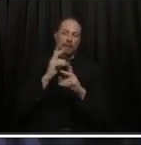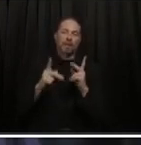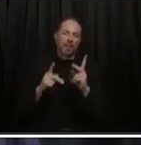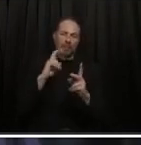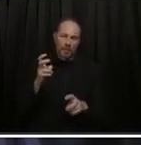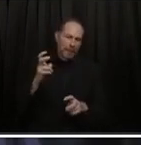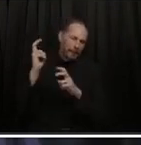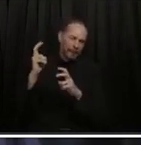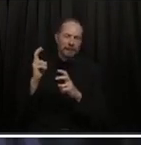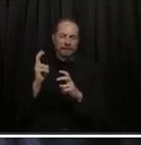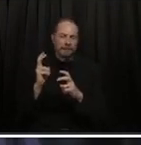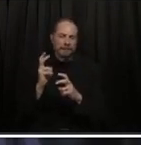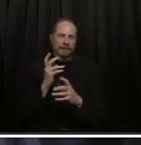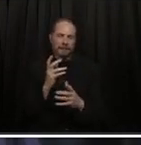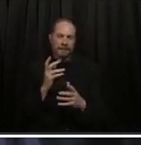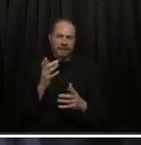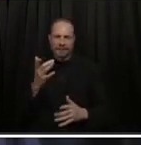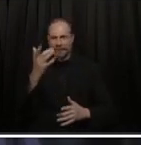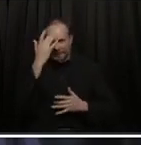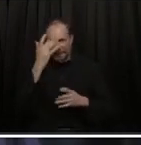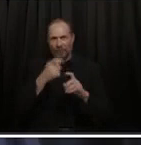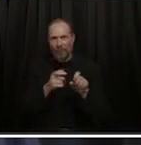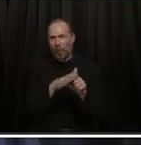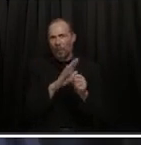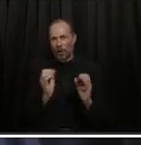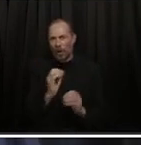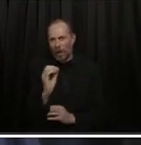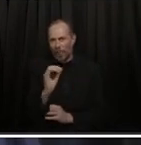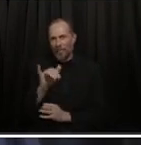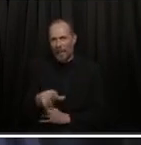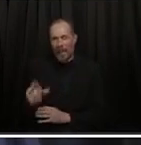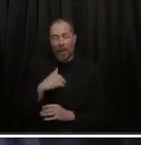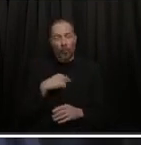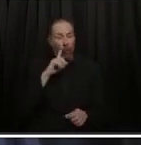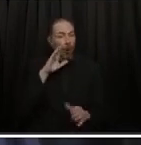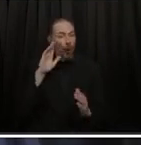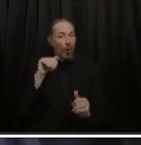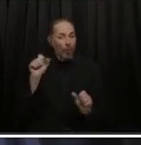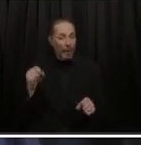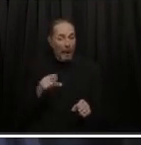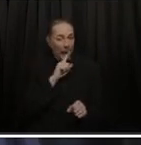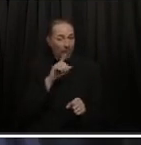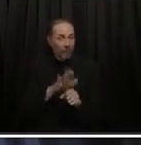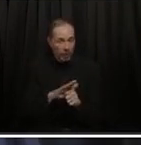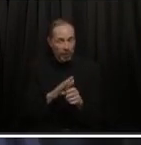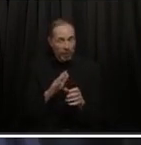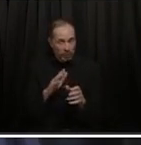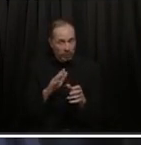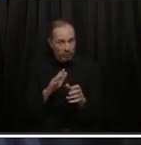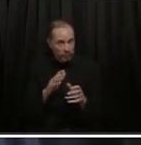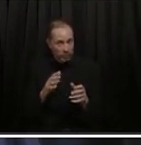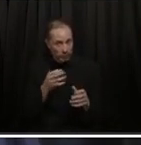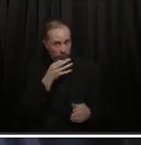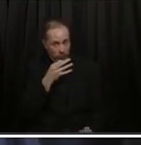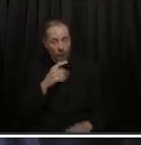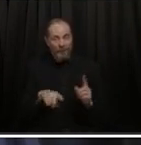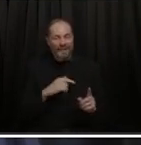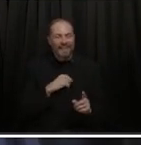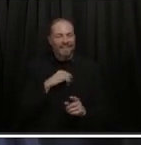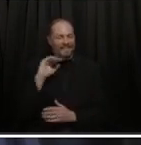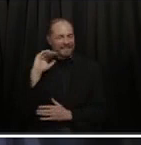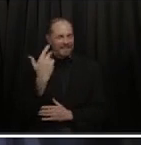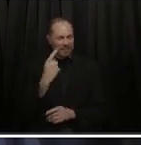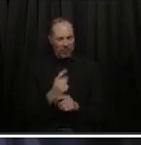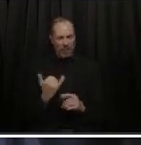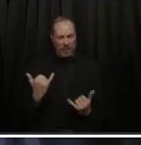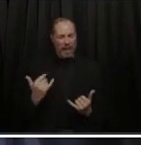variant. We hope that that can be confirmed in the next few weeks, but at this point, it appears so far that the vaccine